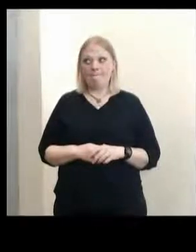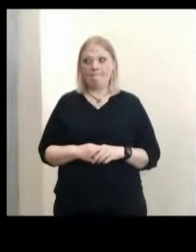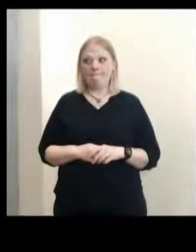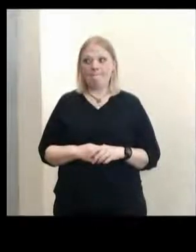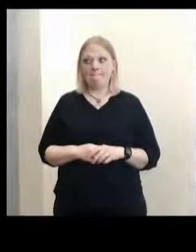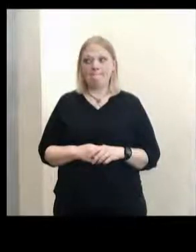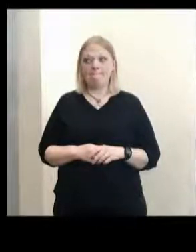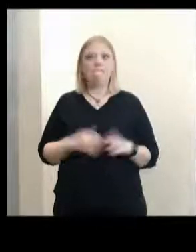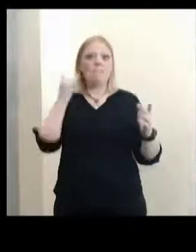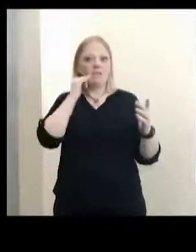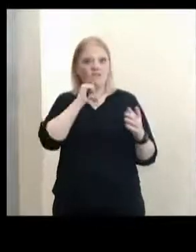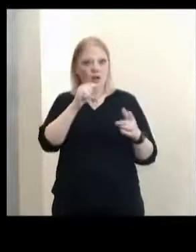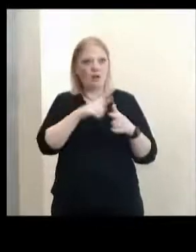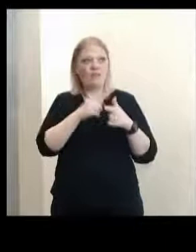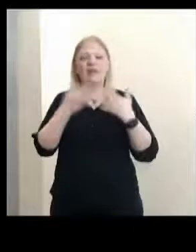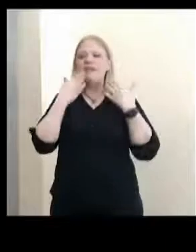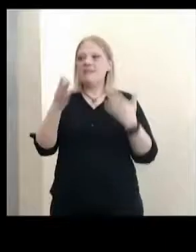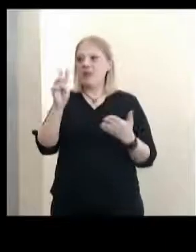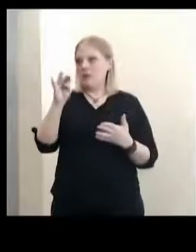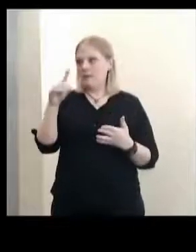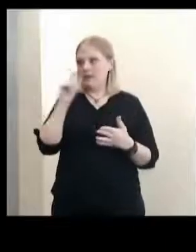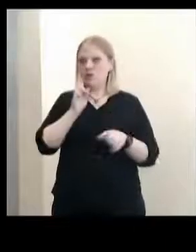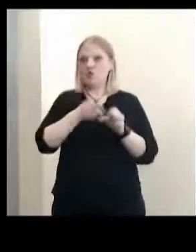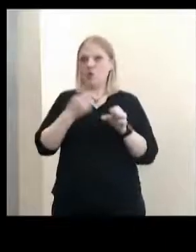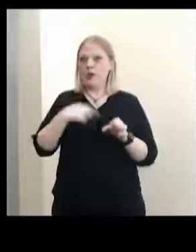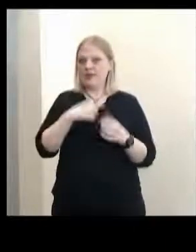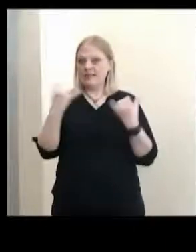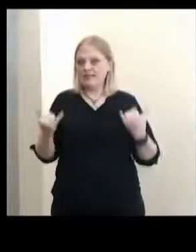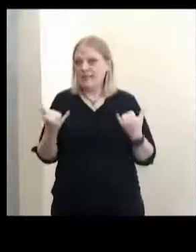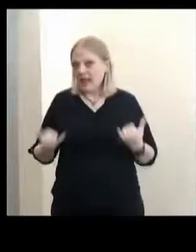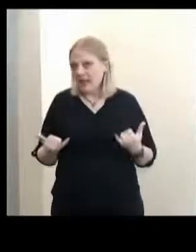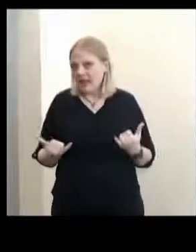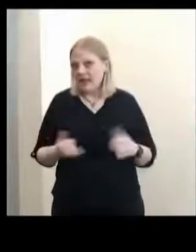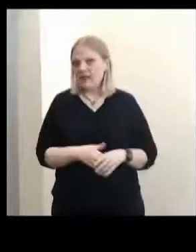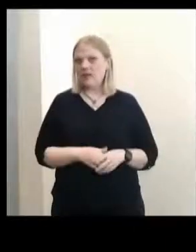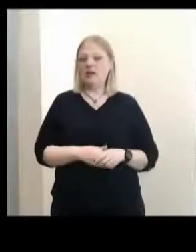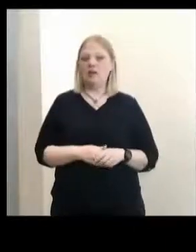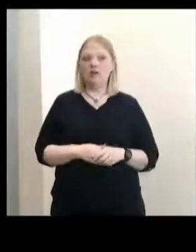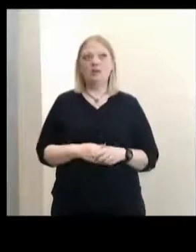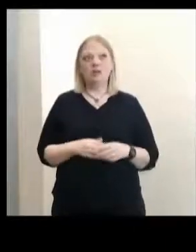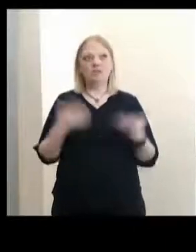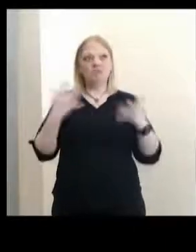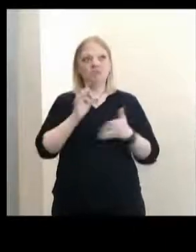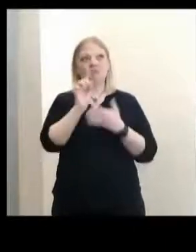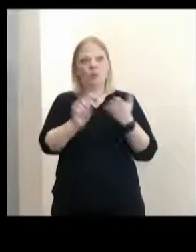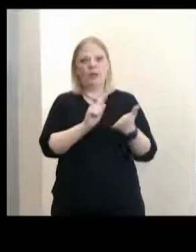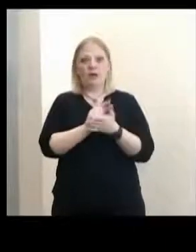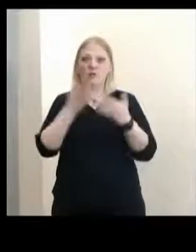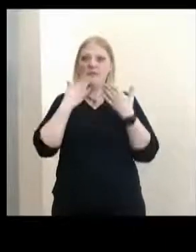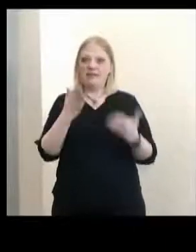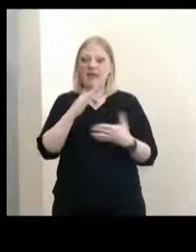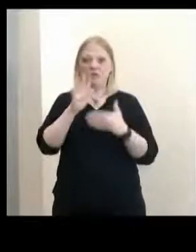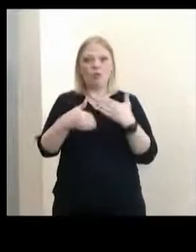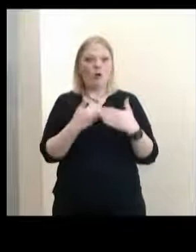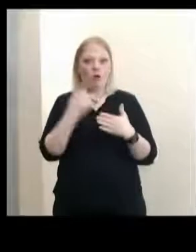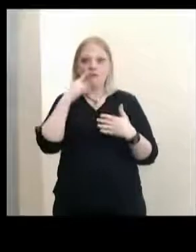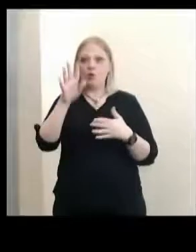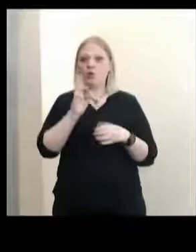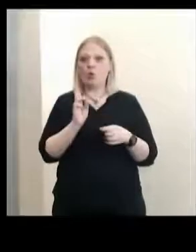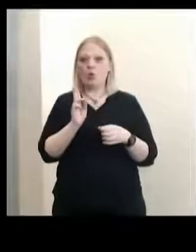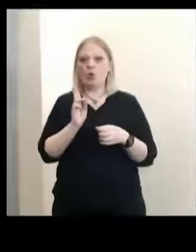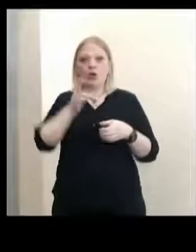If not, thank you to the media for joining us today. It has been 1 hour, so we thank all for your